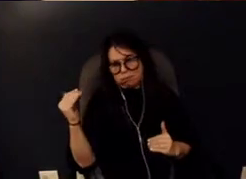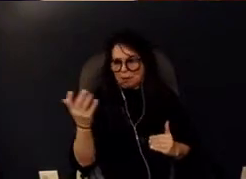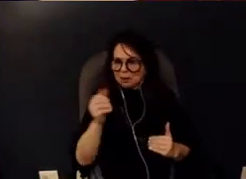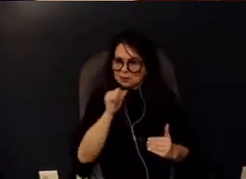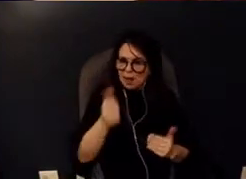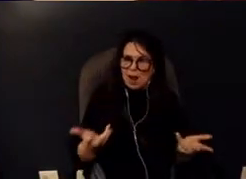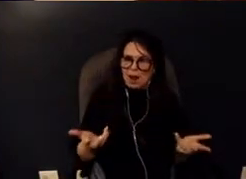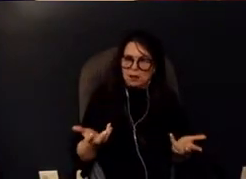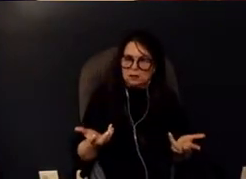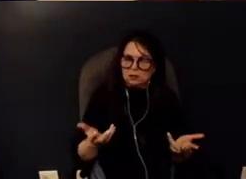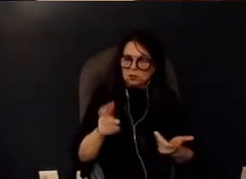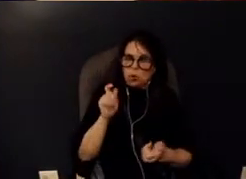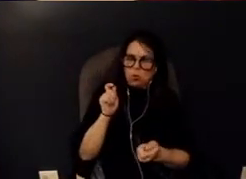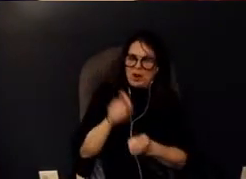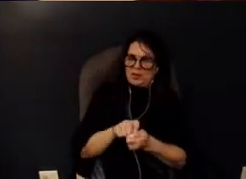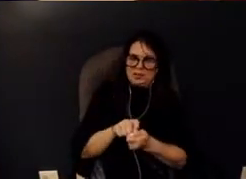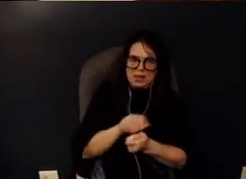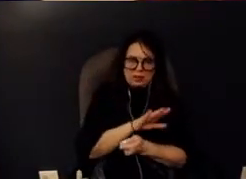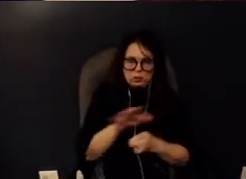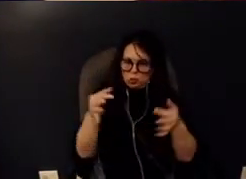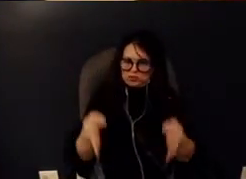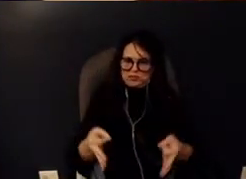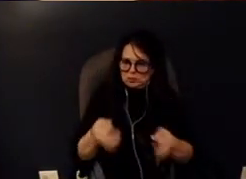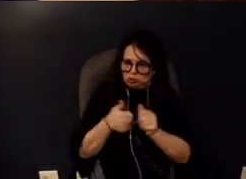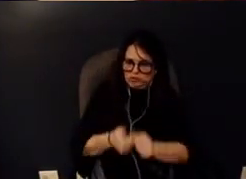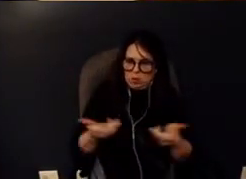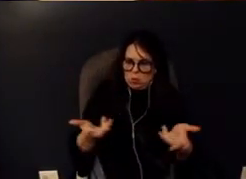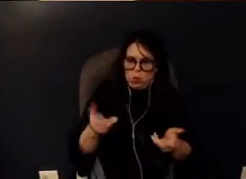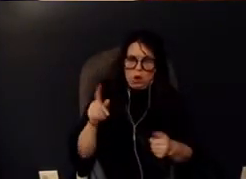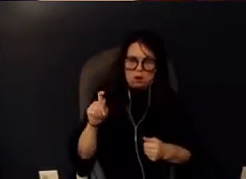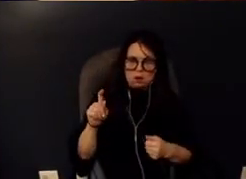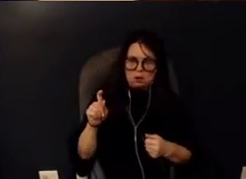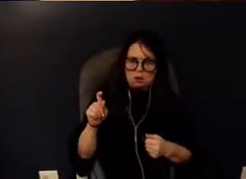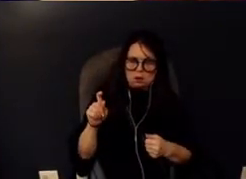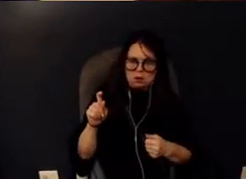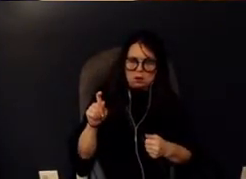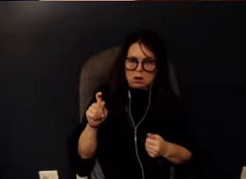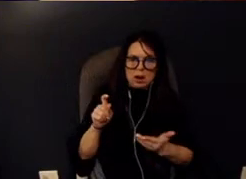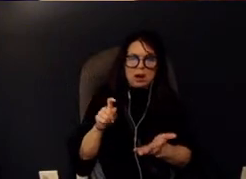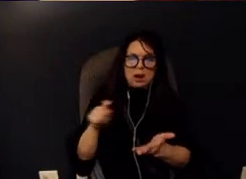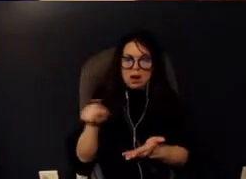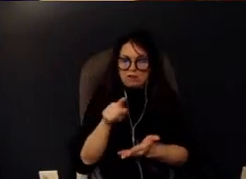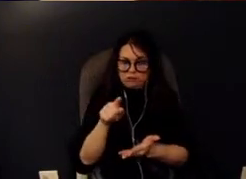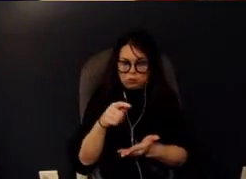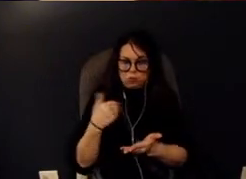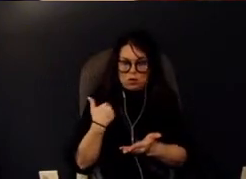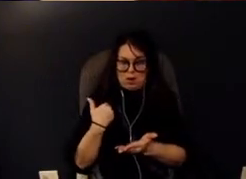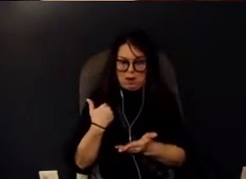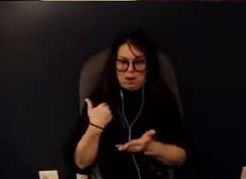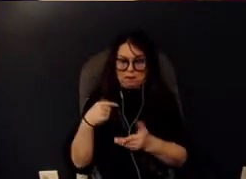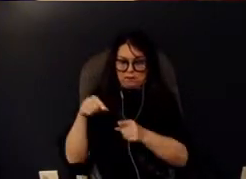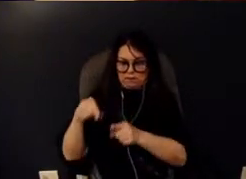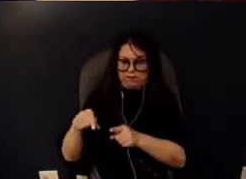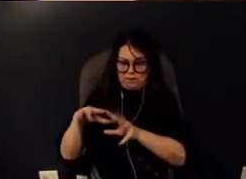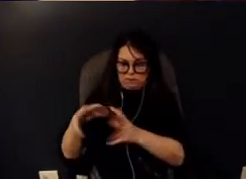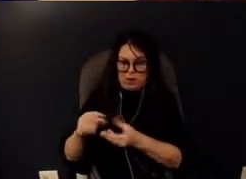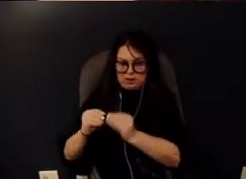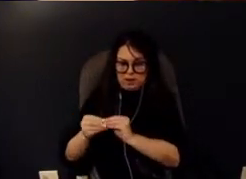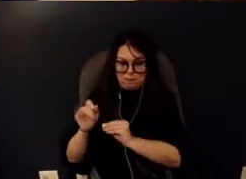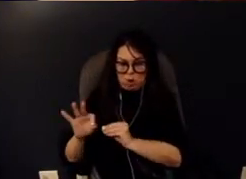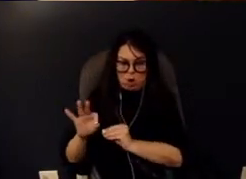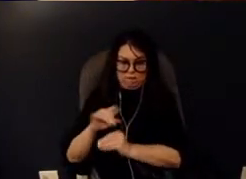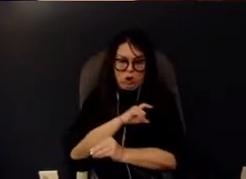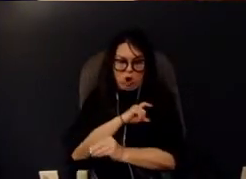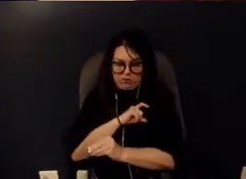making this decision based off of? Well, if you add the number of officers that we are going to fund, and then you add this random